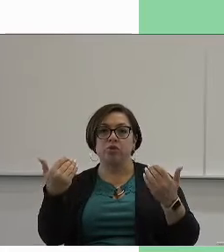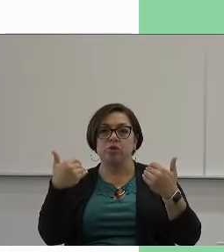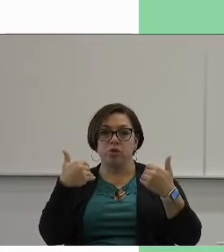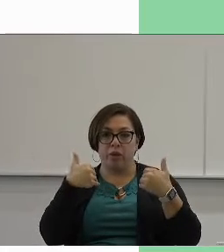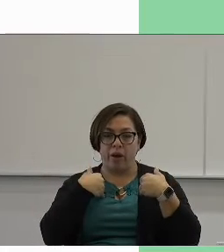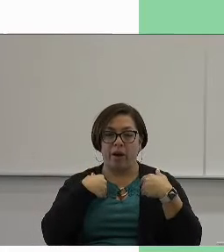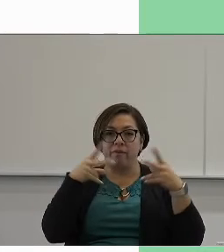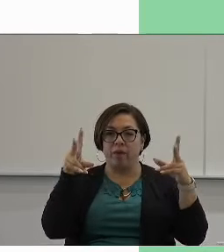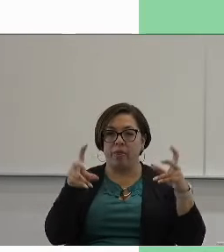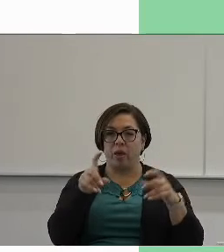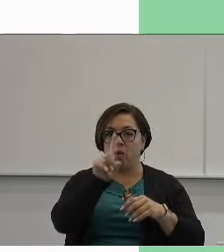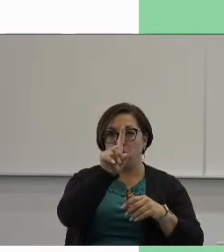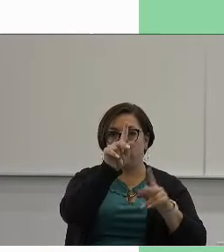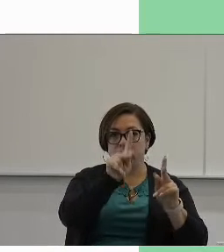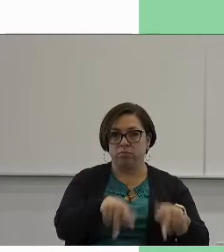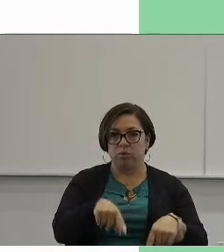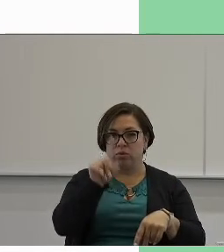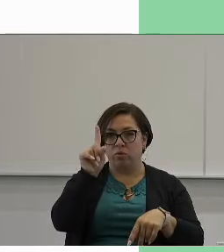vote standard.